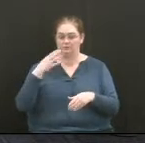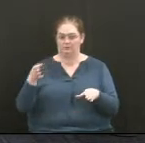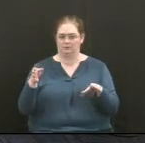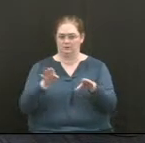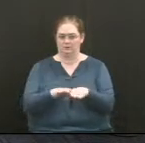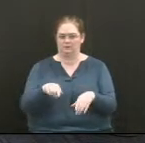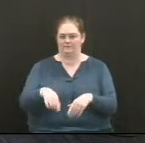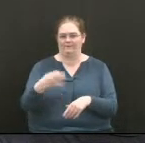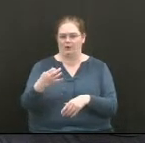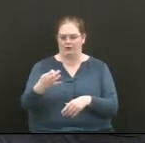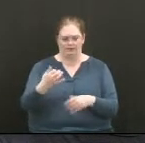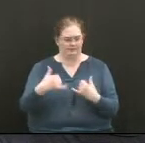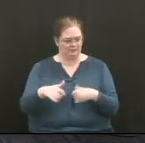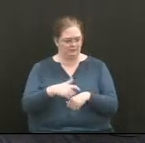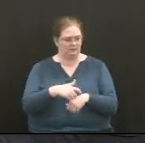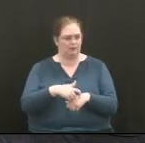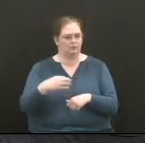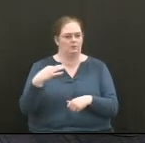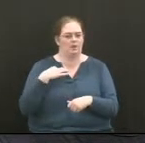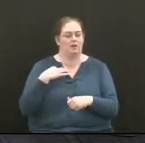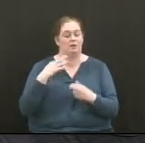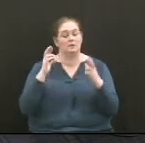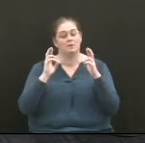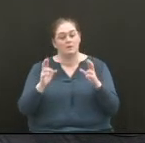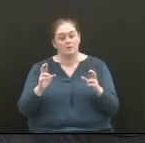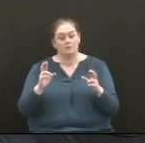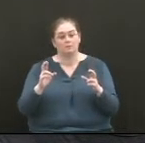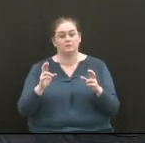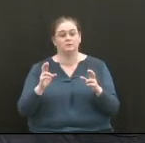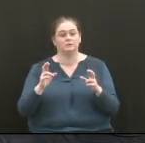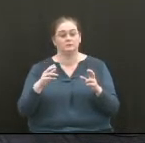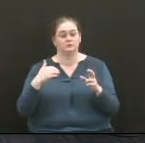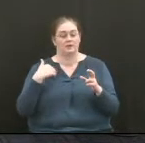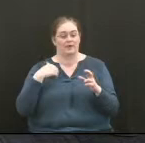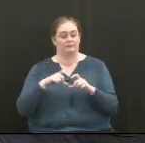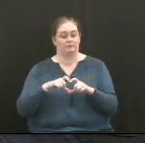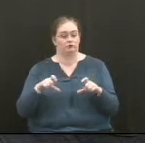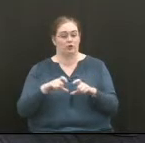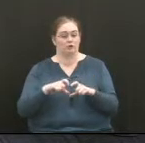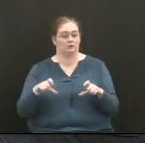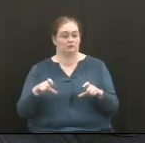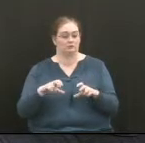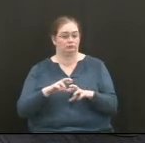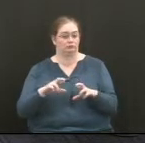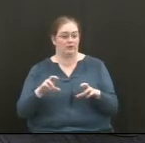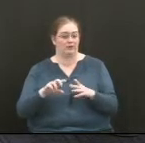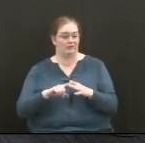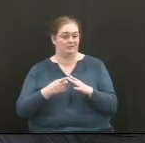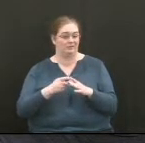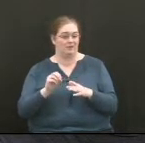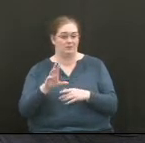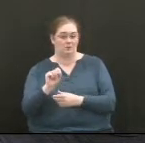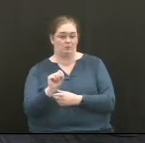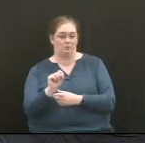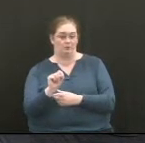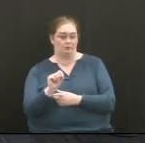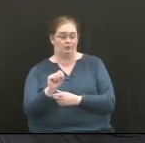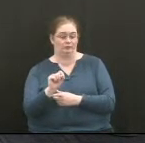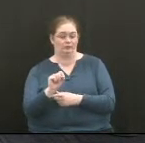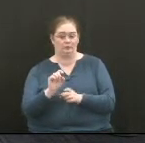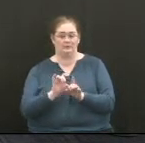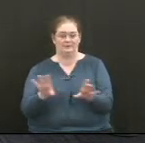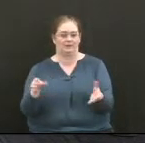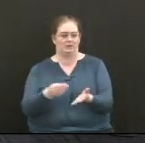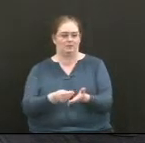apply for that grant, and then our hope is to have checks going out the door sometime early October to help our businesses who are